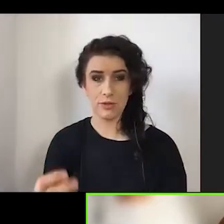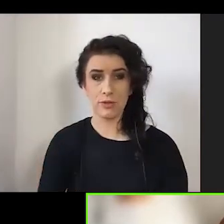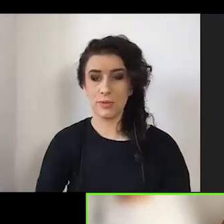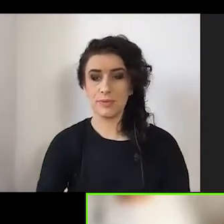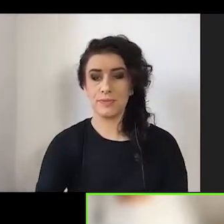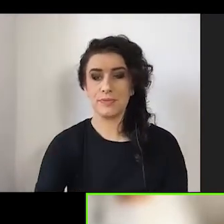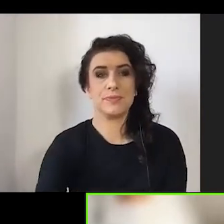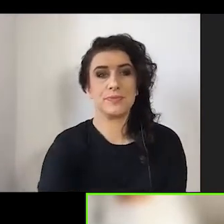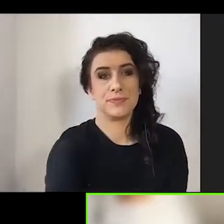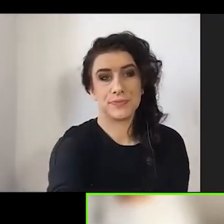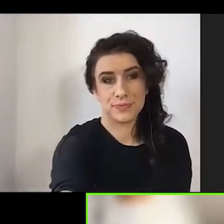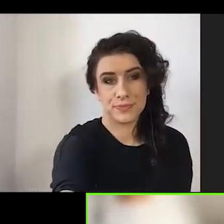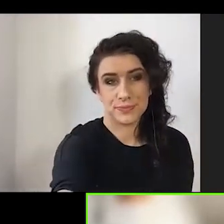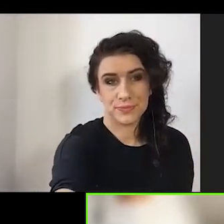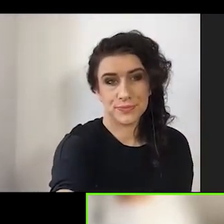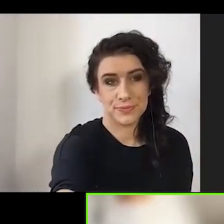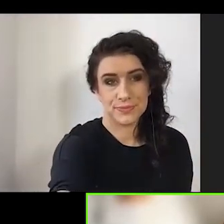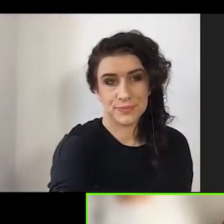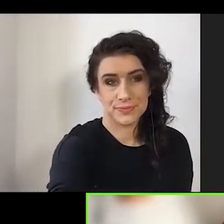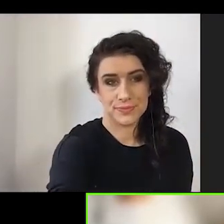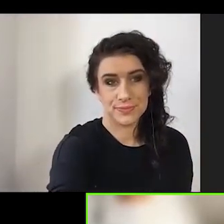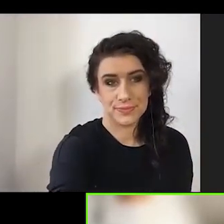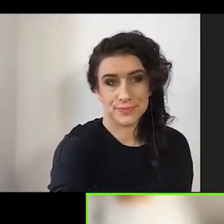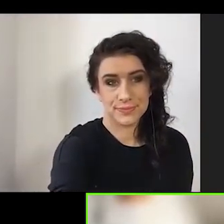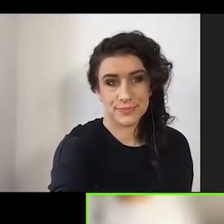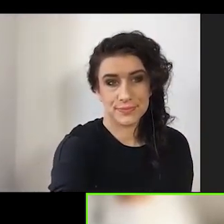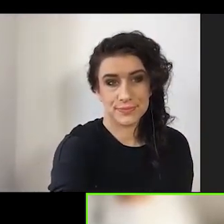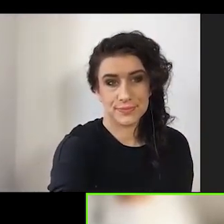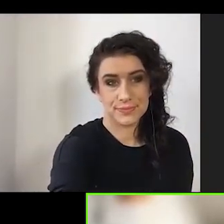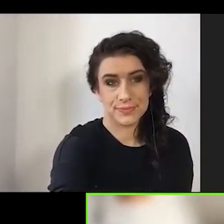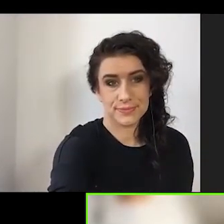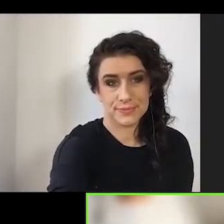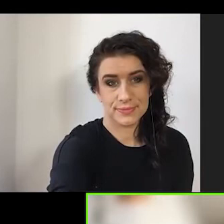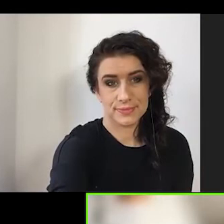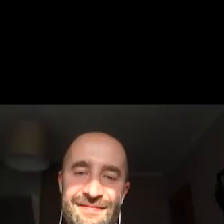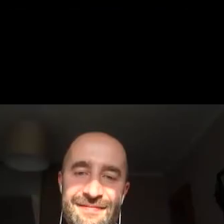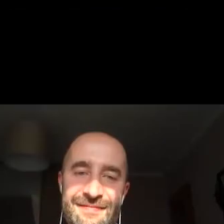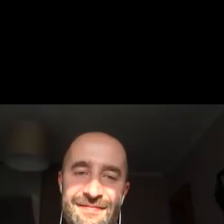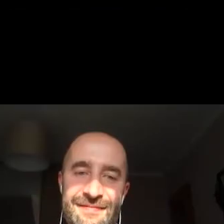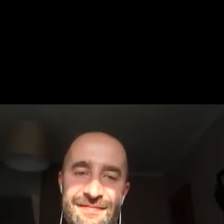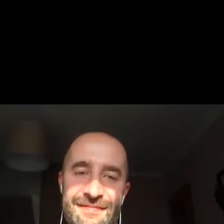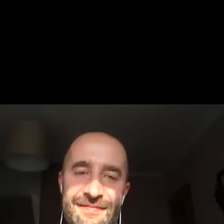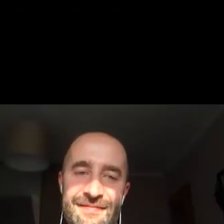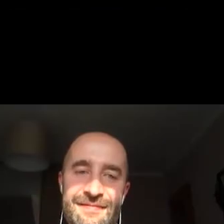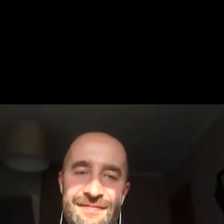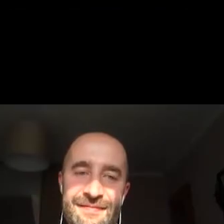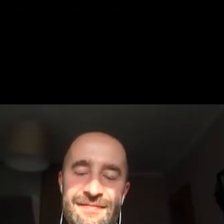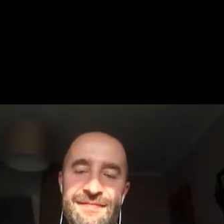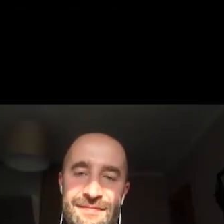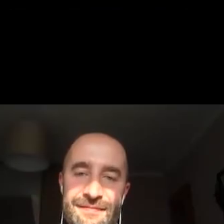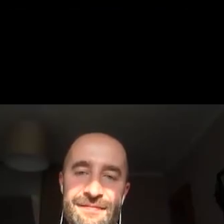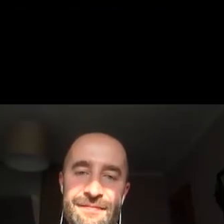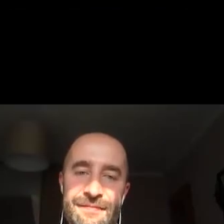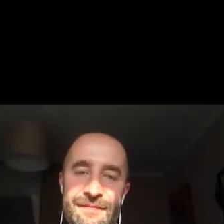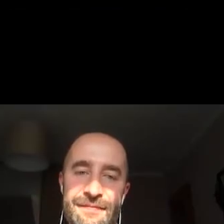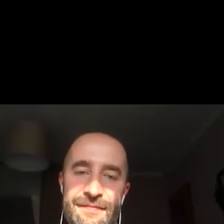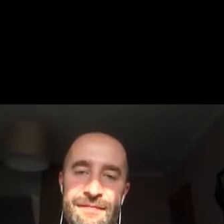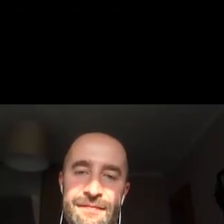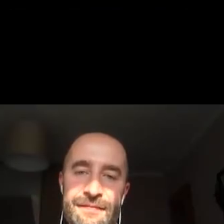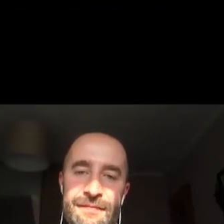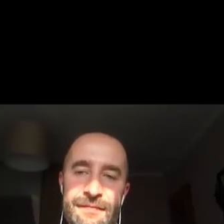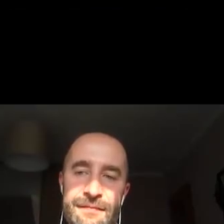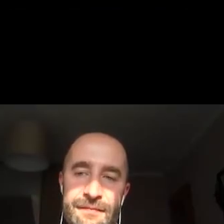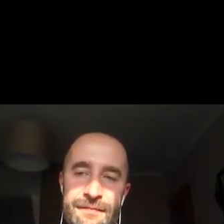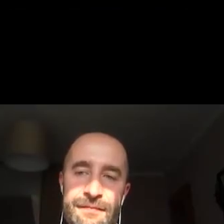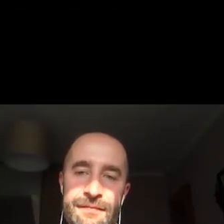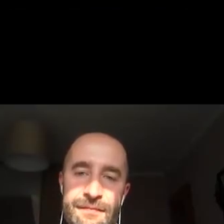answers your question, but we can come back to that. But regarding the involvement of men, that was for